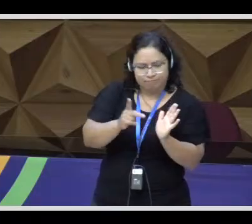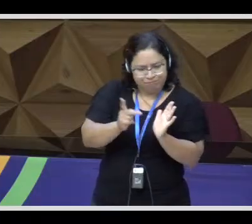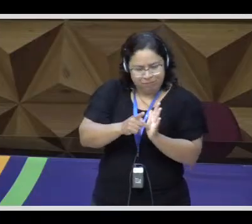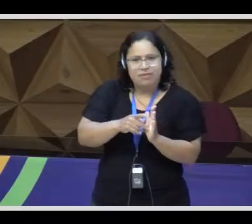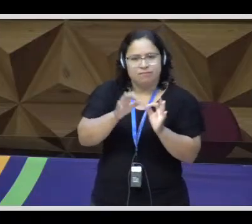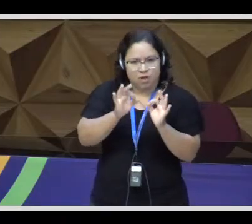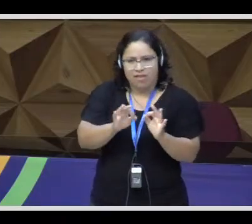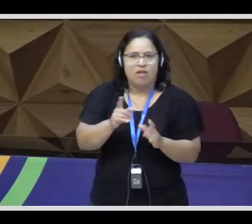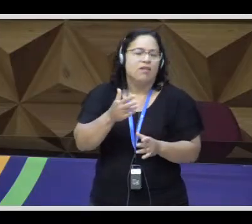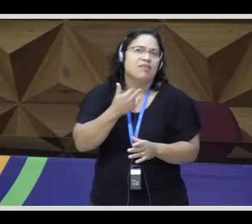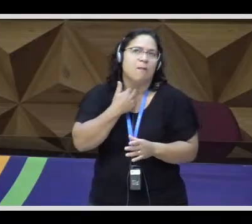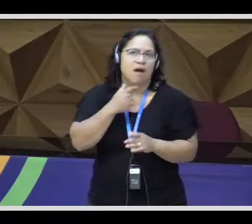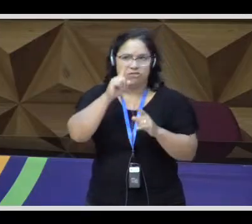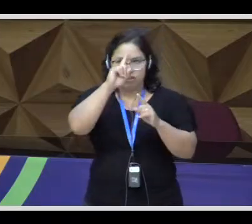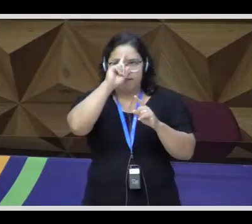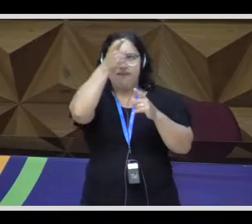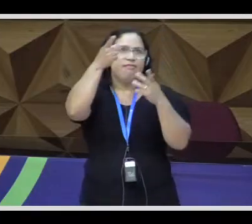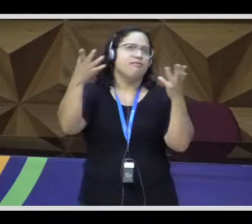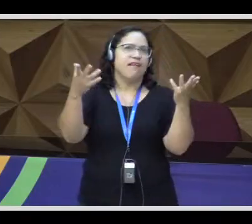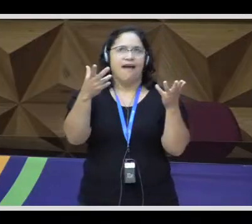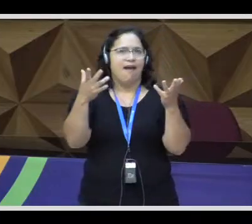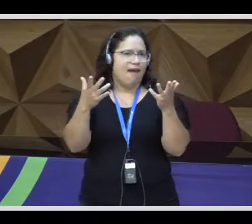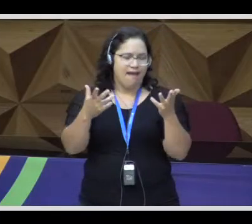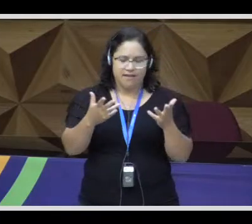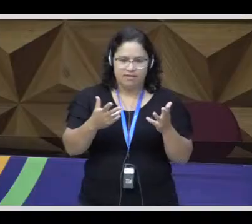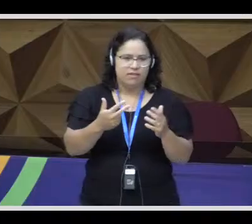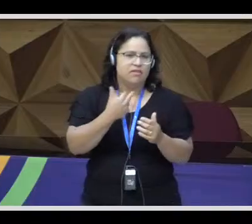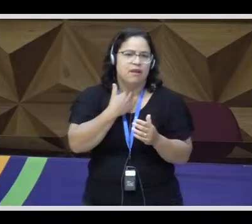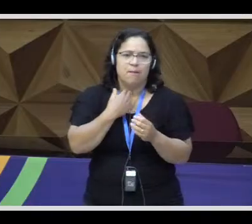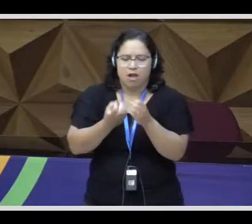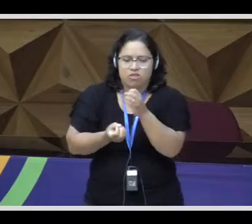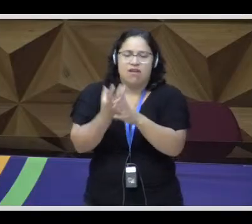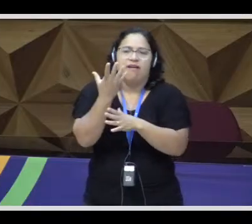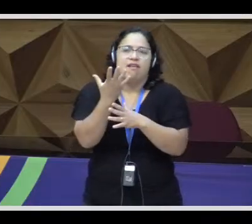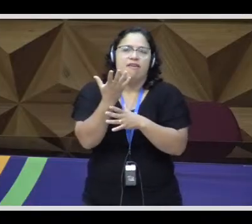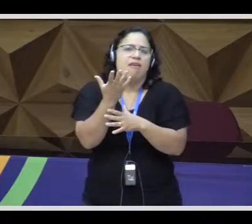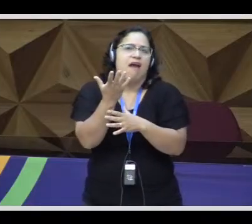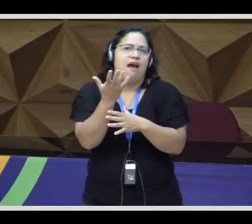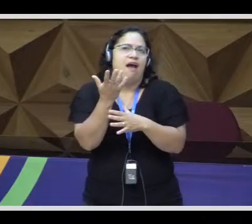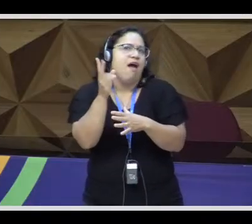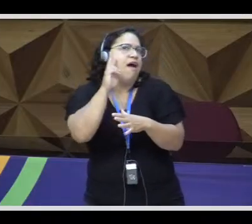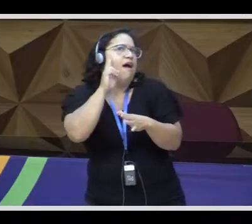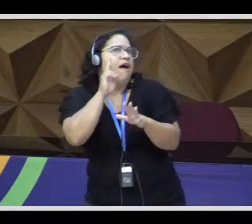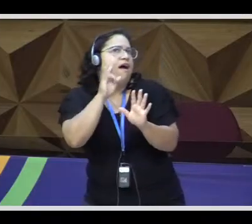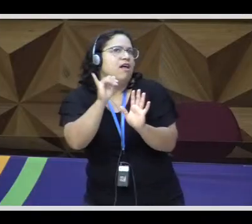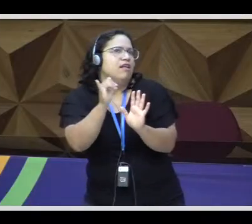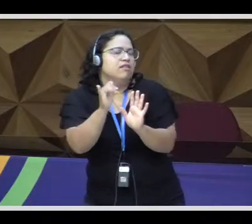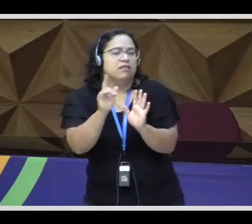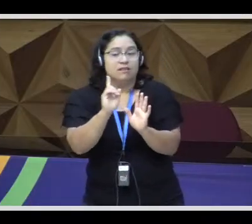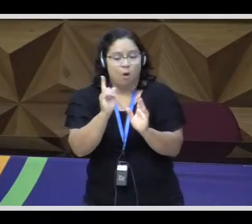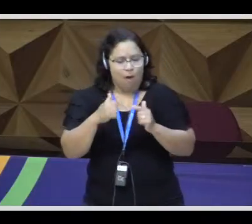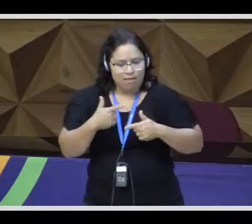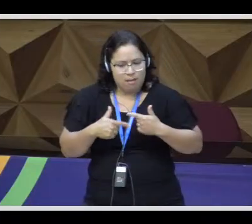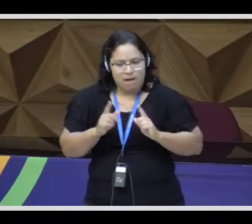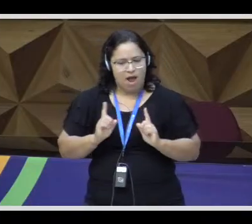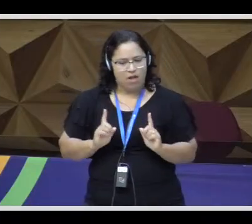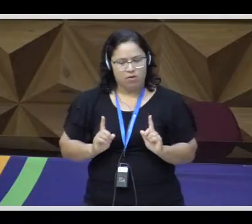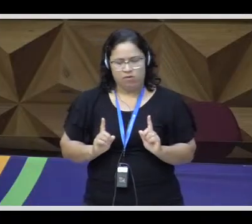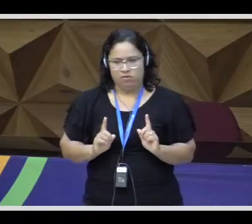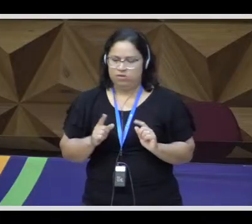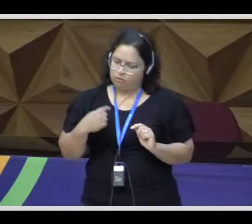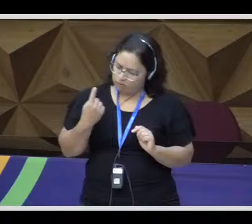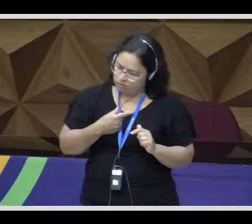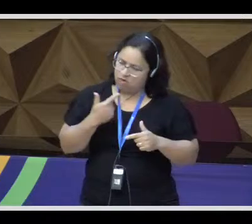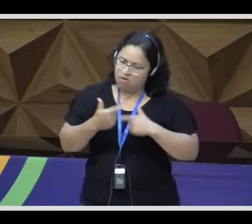create reality. You can't create narrative. You can't, this is not our work, right? Our work is to say, look,